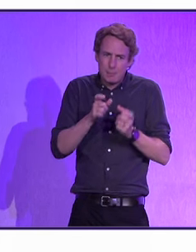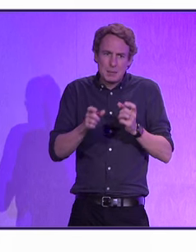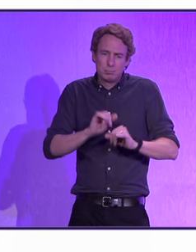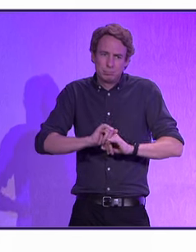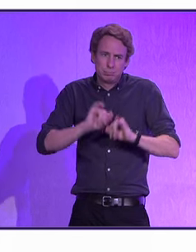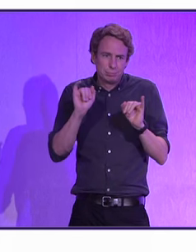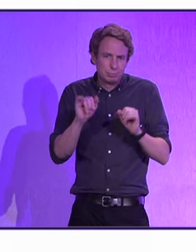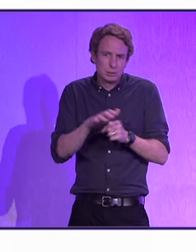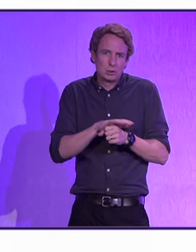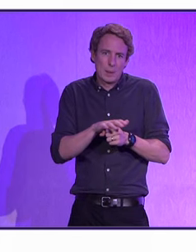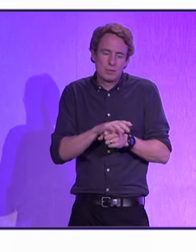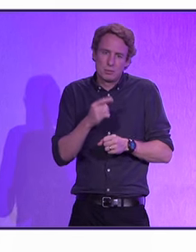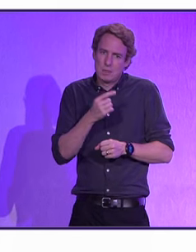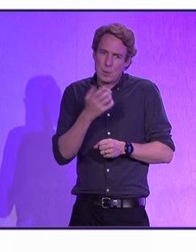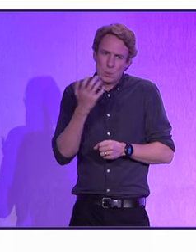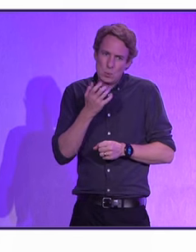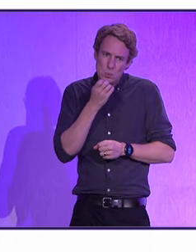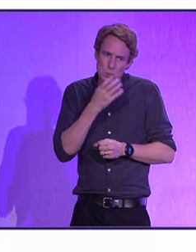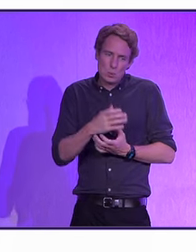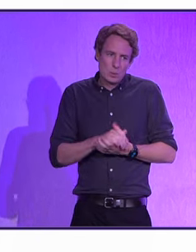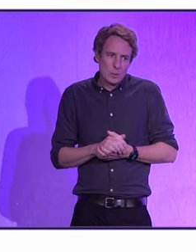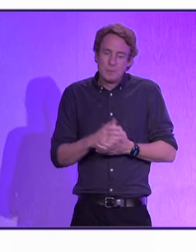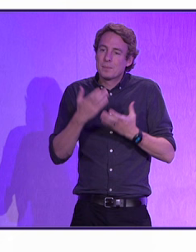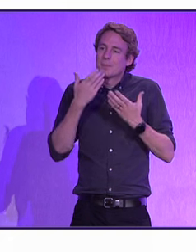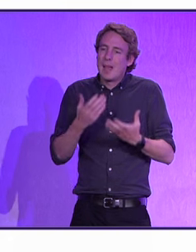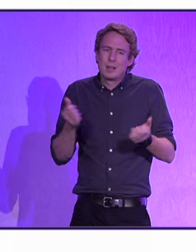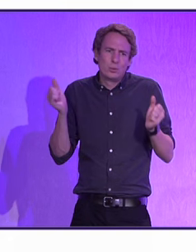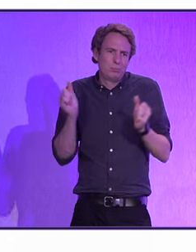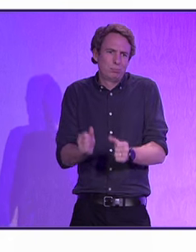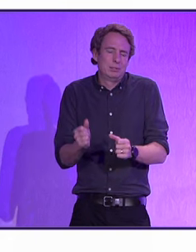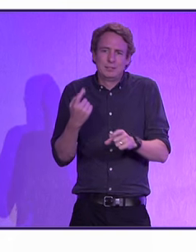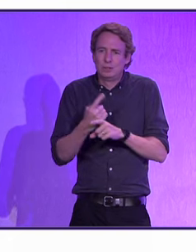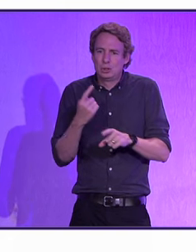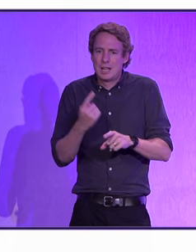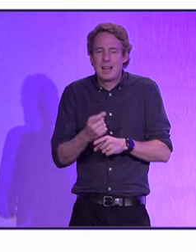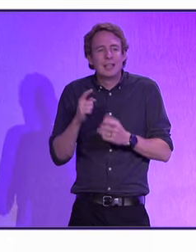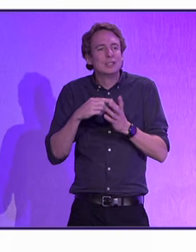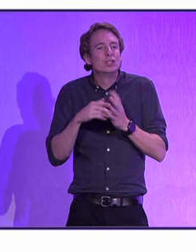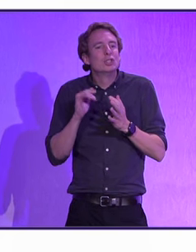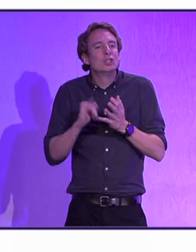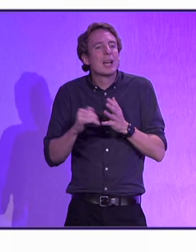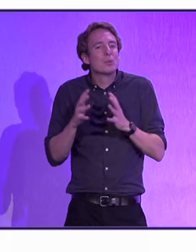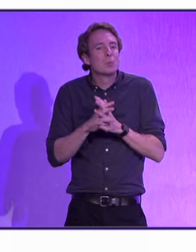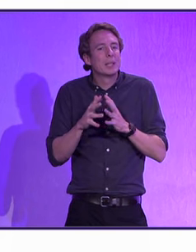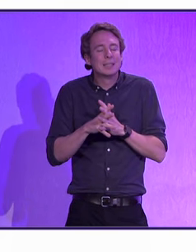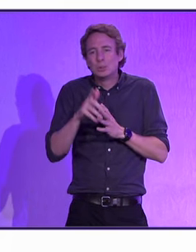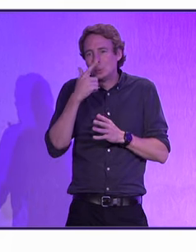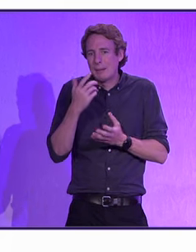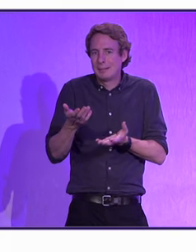place. So thank you all for this super fast chat. My name is James Wynne. Come up and talk